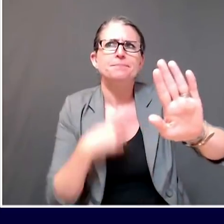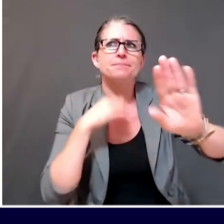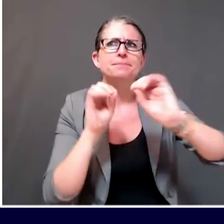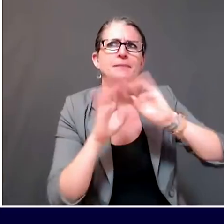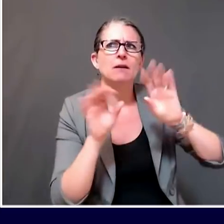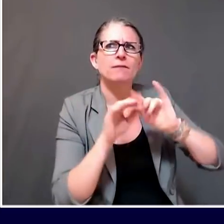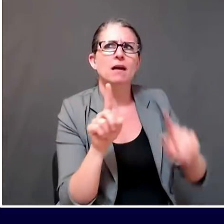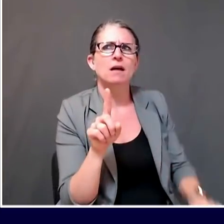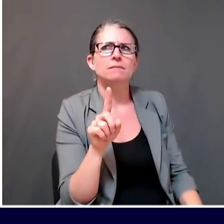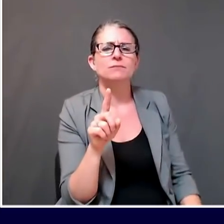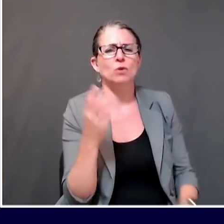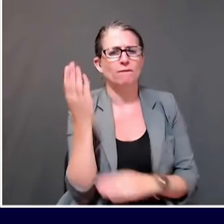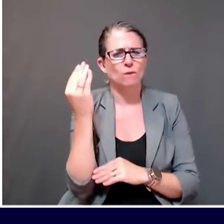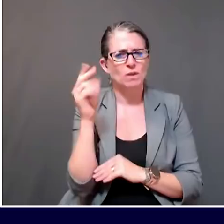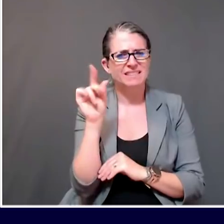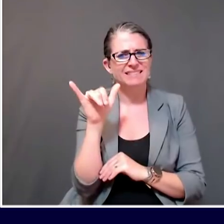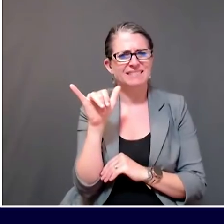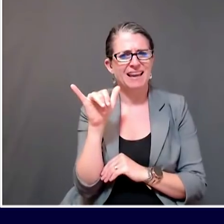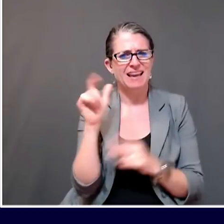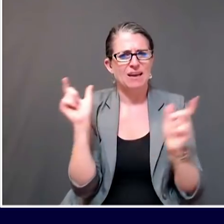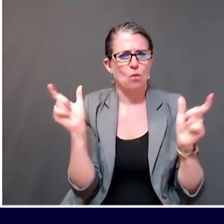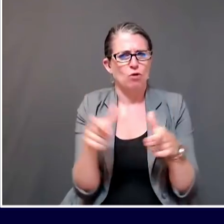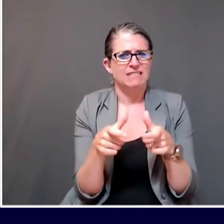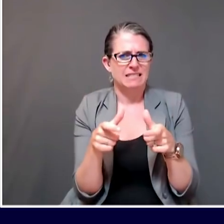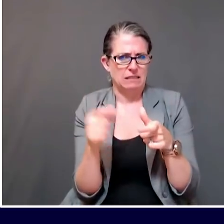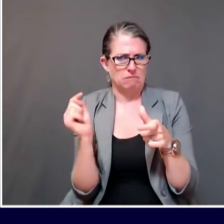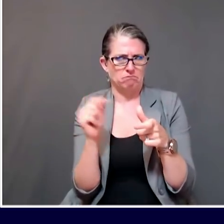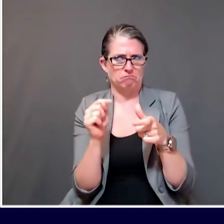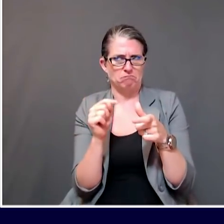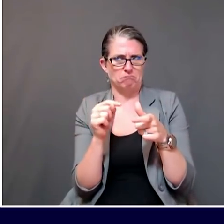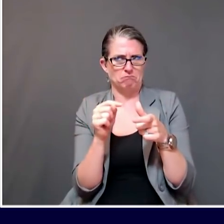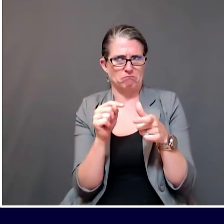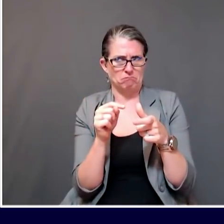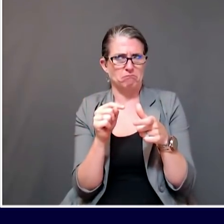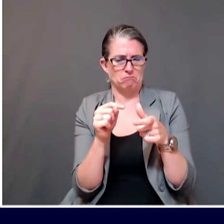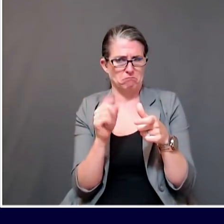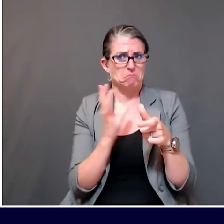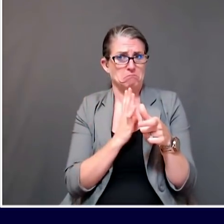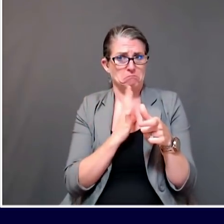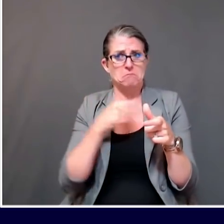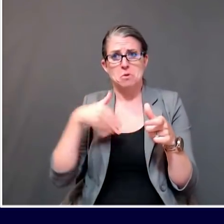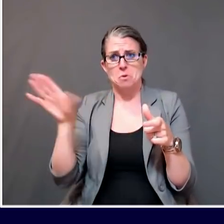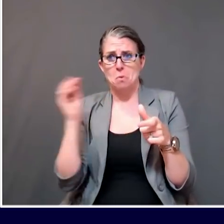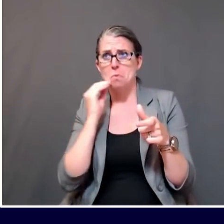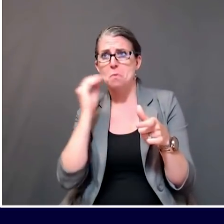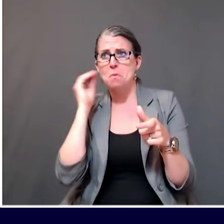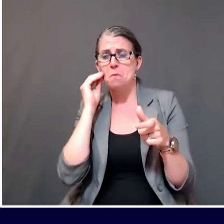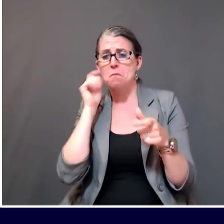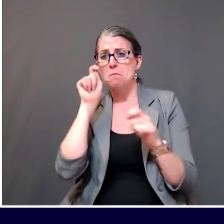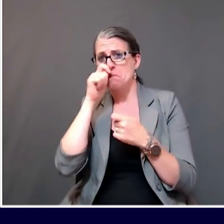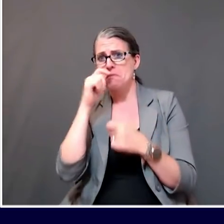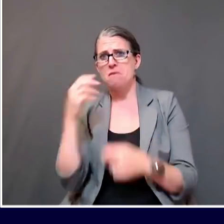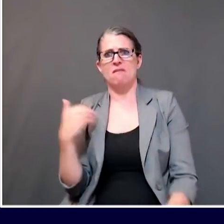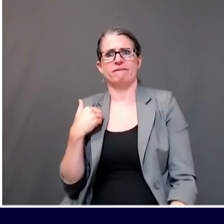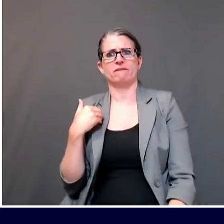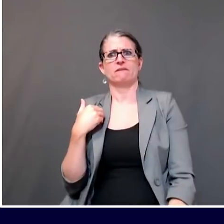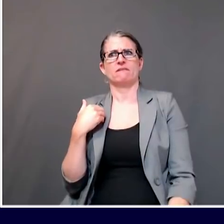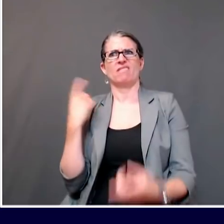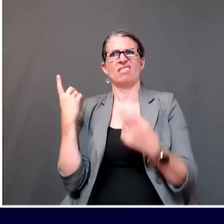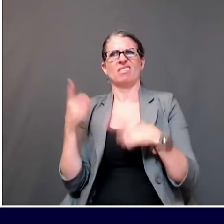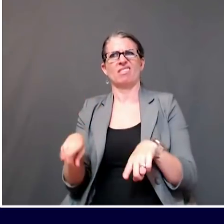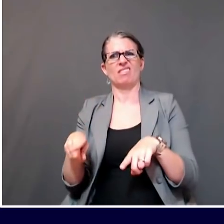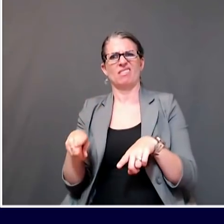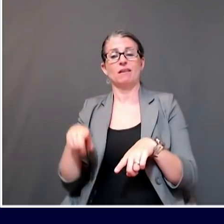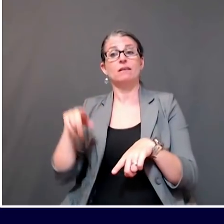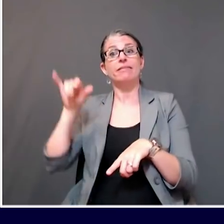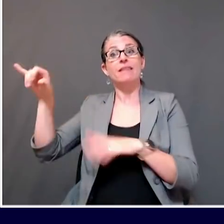they return home and test positive, are they put on your radar at all, just so that you can say people who are all in one place, you wouldn't